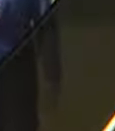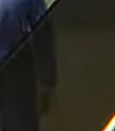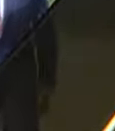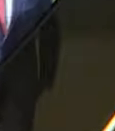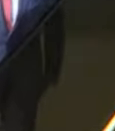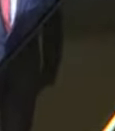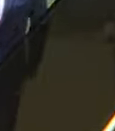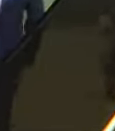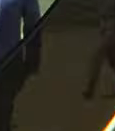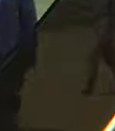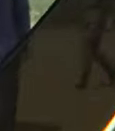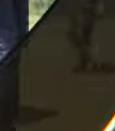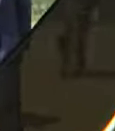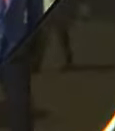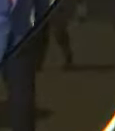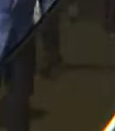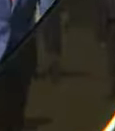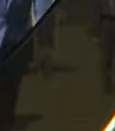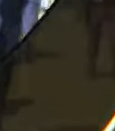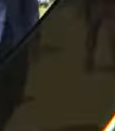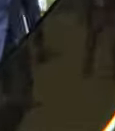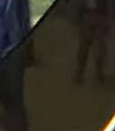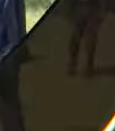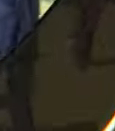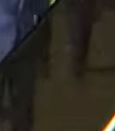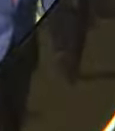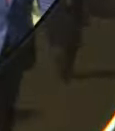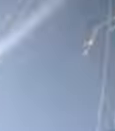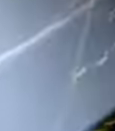Museveni route to endorse African leadership building.